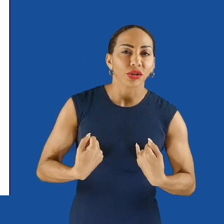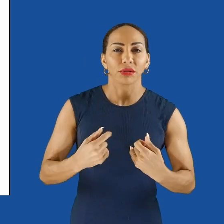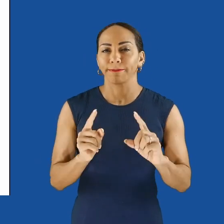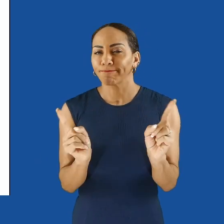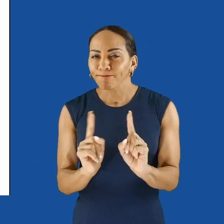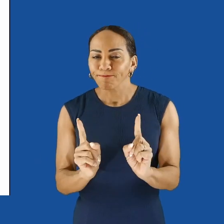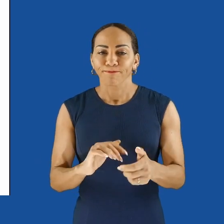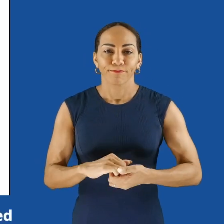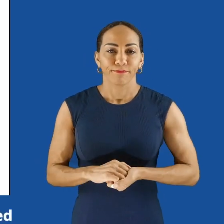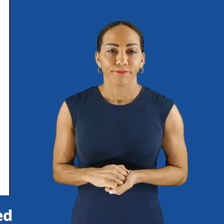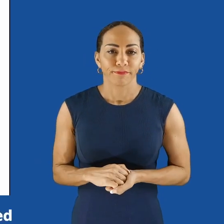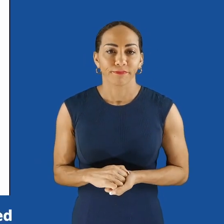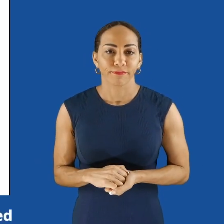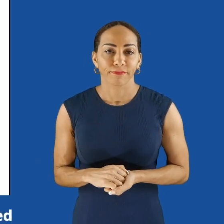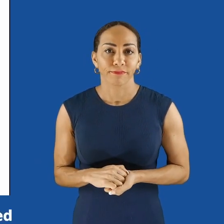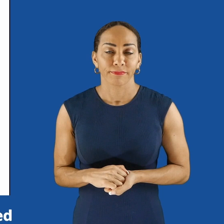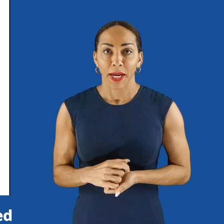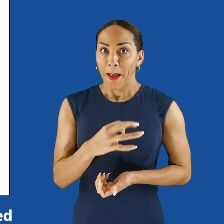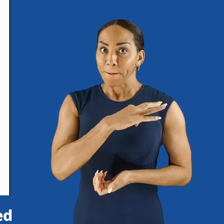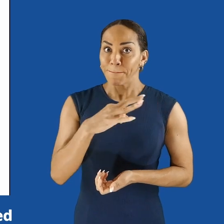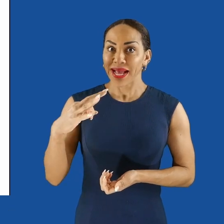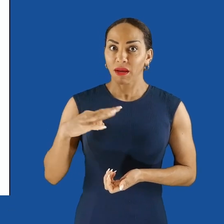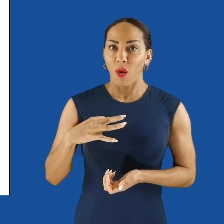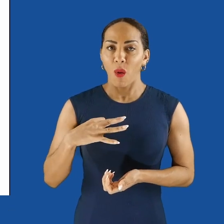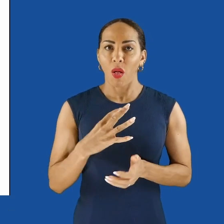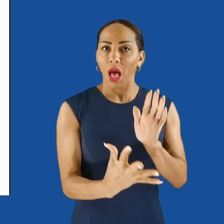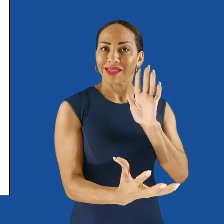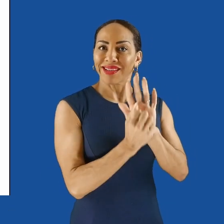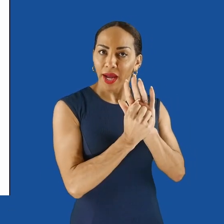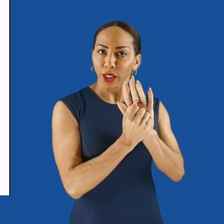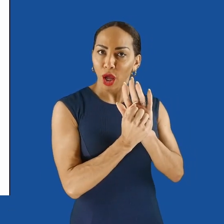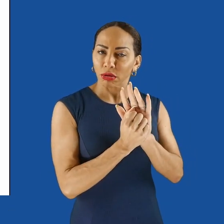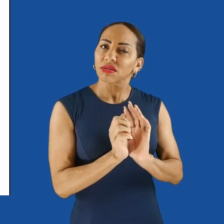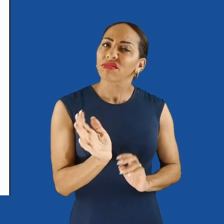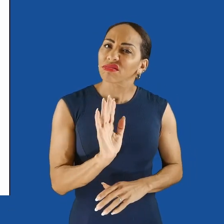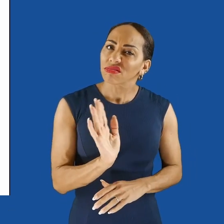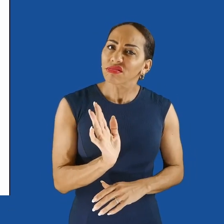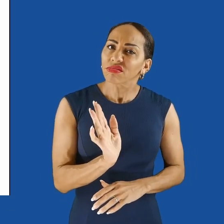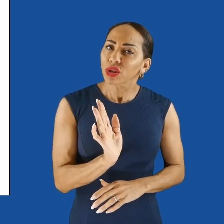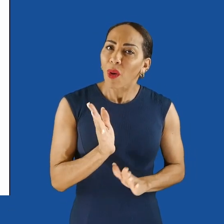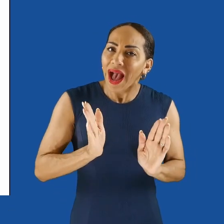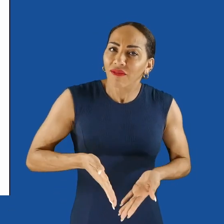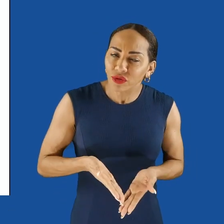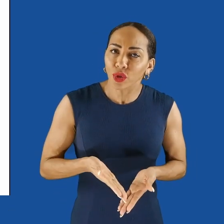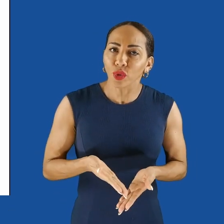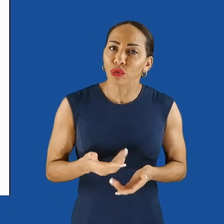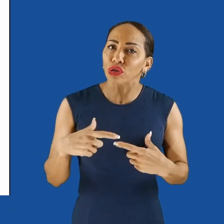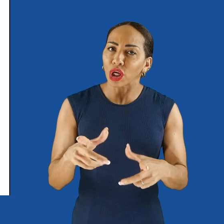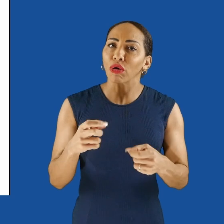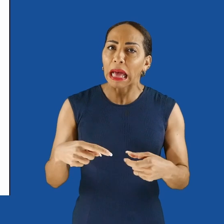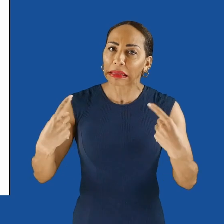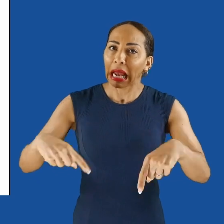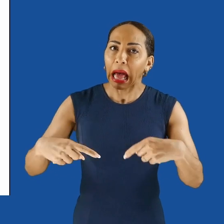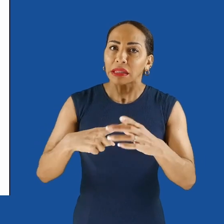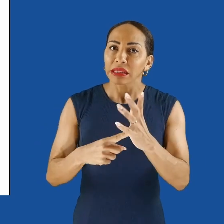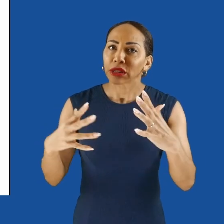Conditions and disabilities. You do not have to be medically diagnosed with a health condition or disability to be eligible for Access to Work